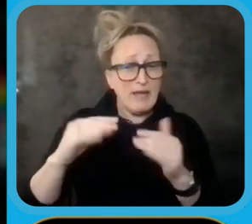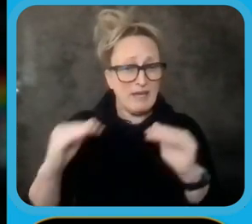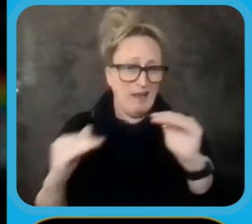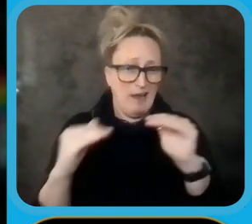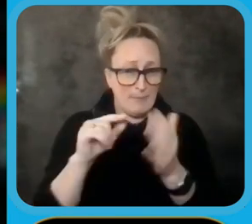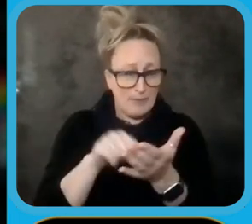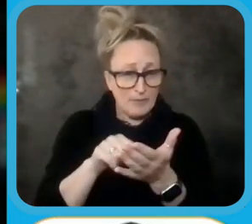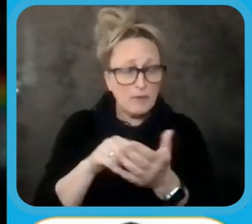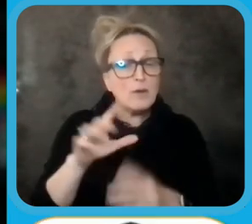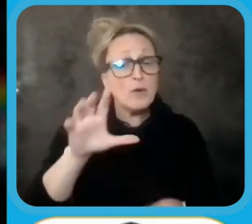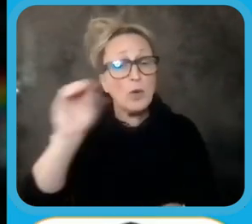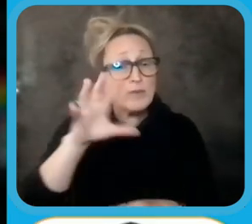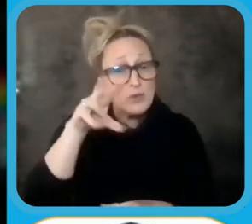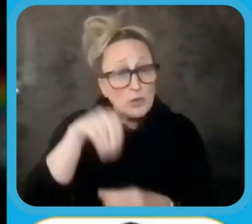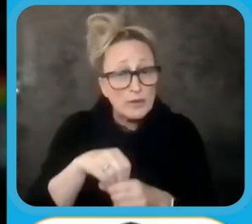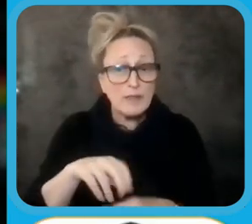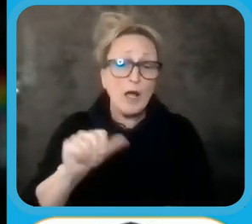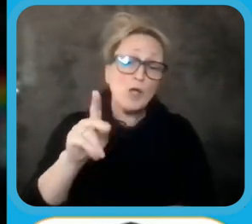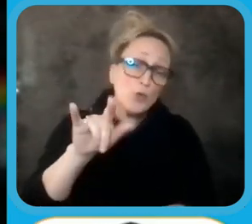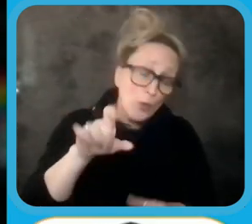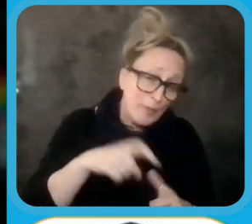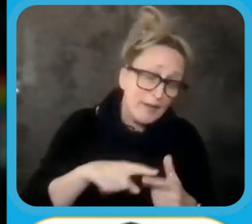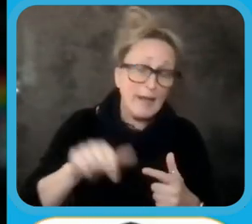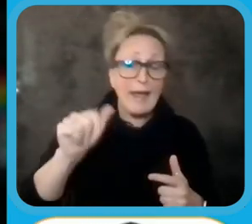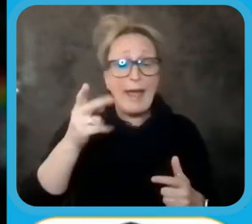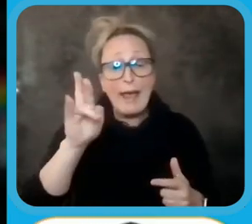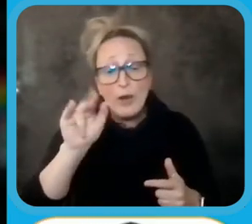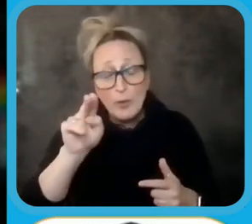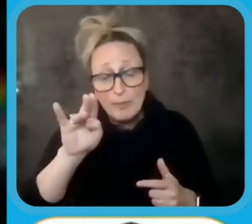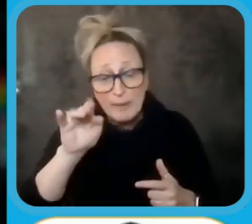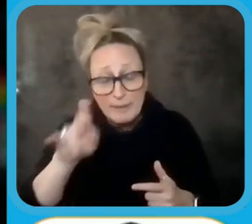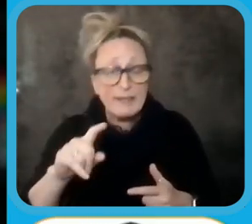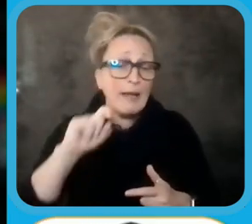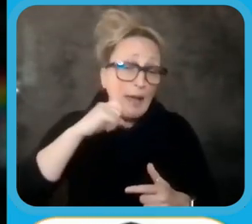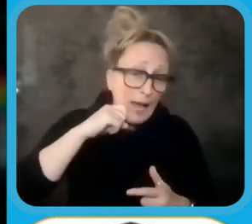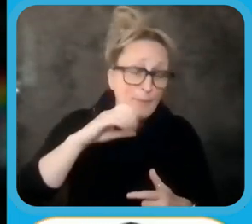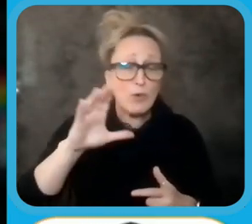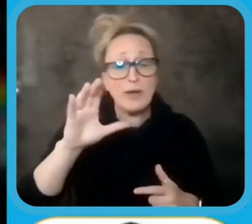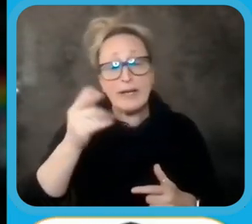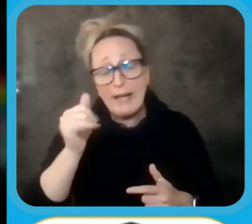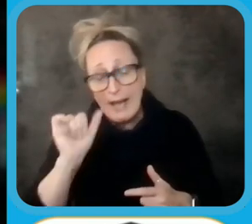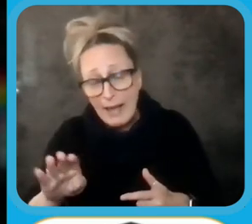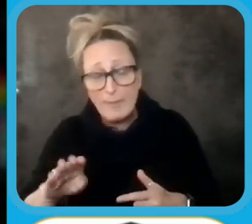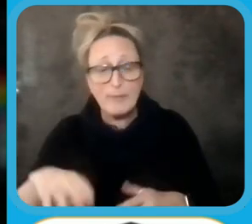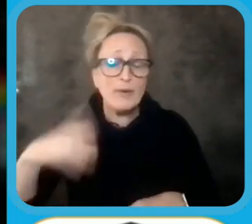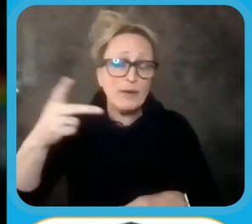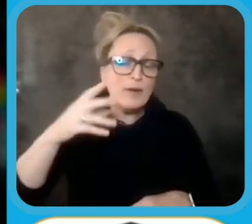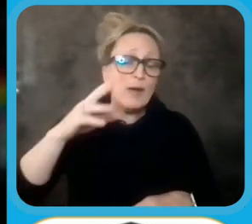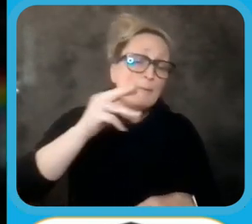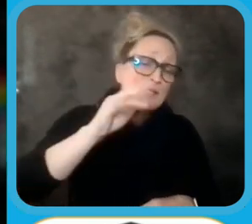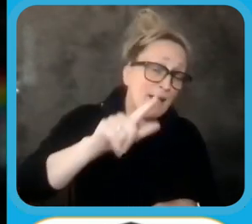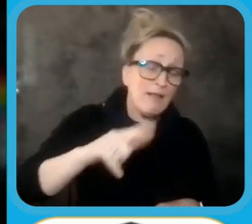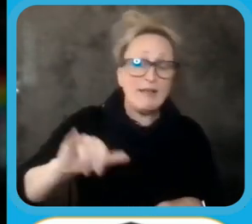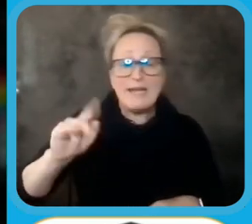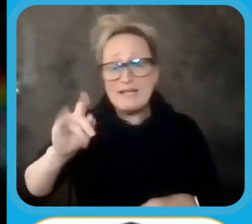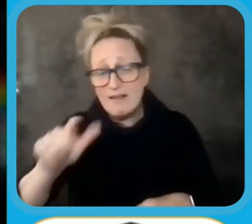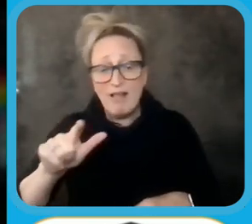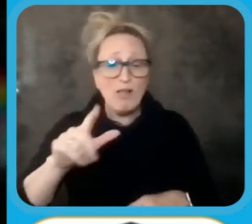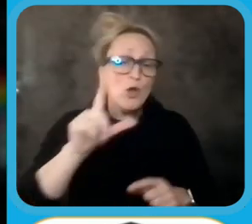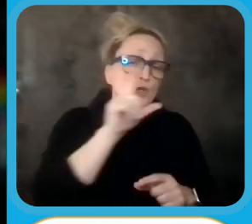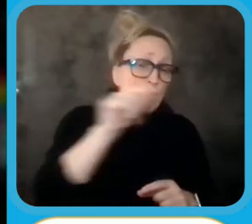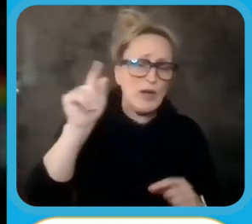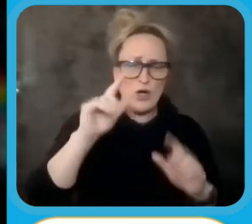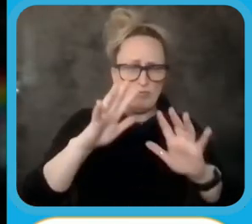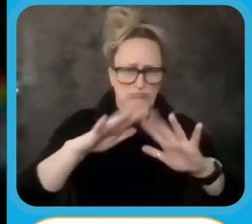These companies include Adobe, Airbnb, Apple, Gap Inc., Mattel, Intel, Twitter, and many